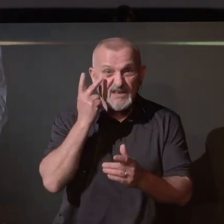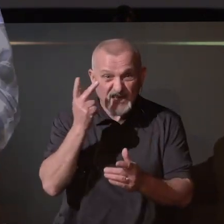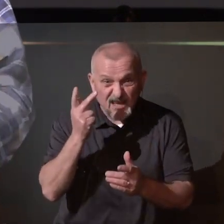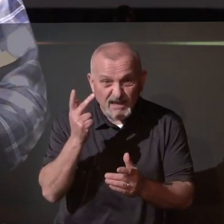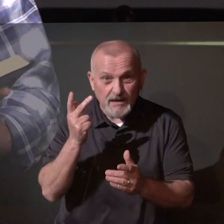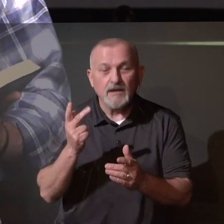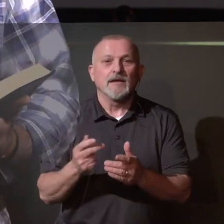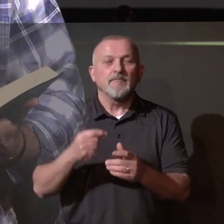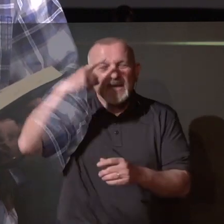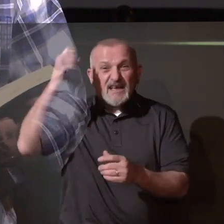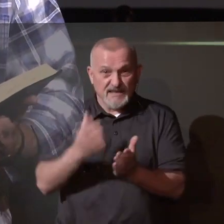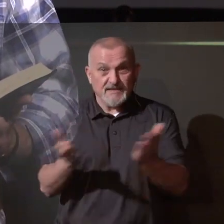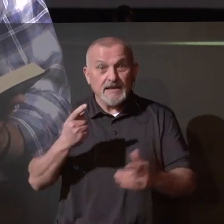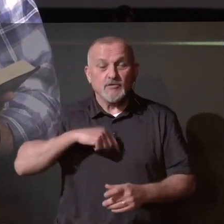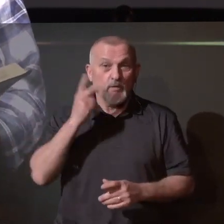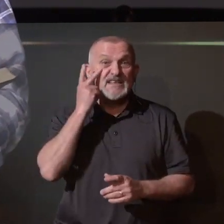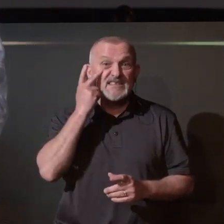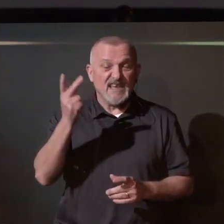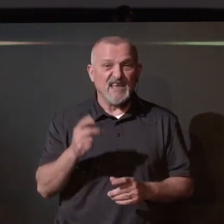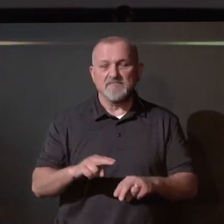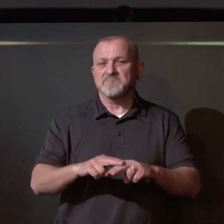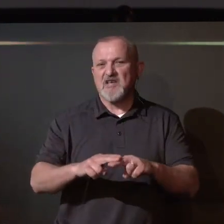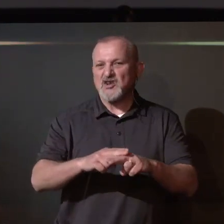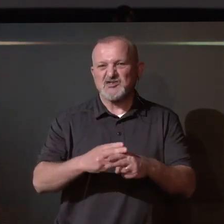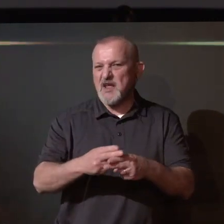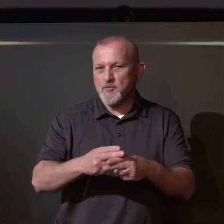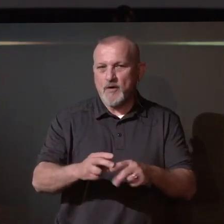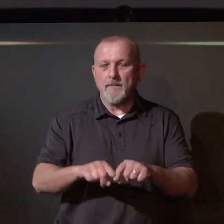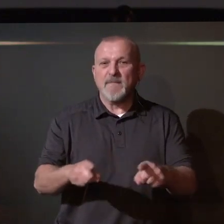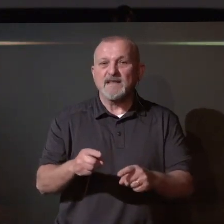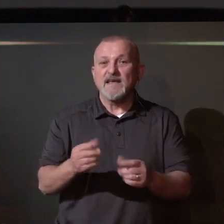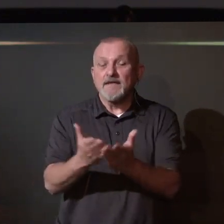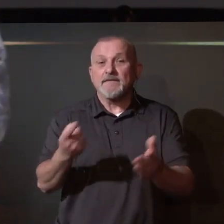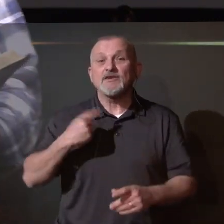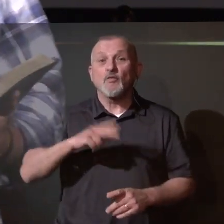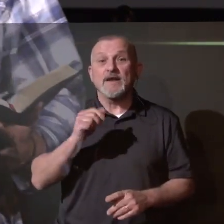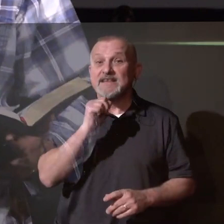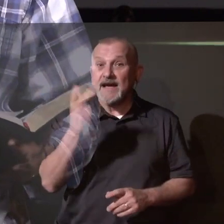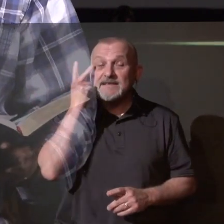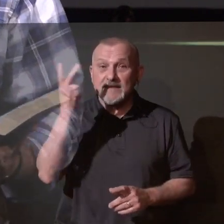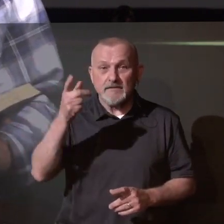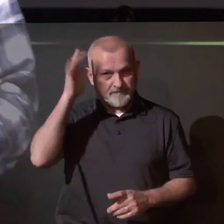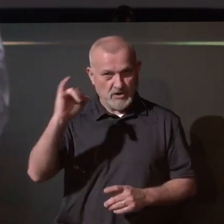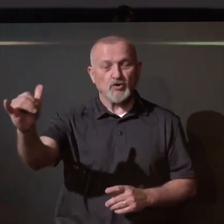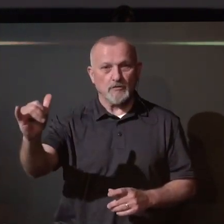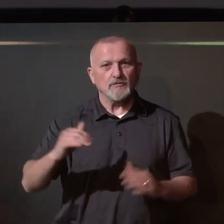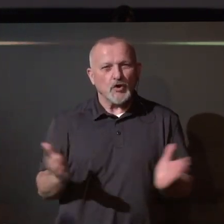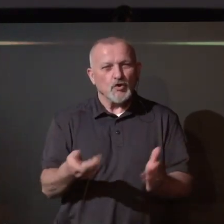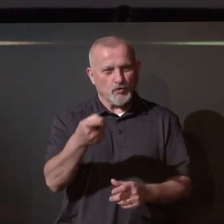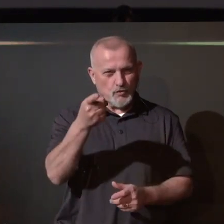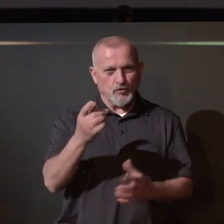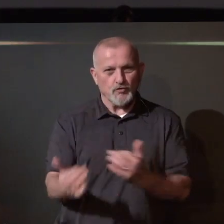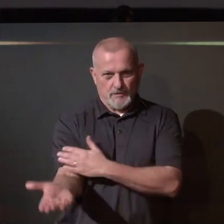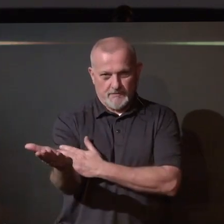like coronavirus, are temporal, but the things which are not seen are eternal. So I just want to encourage you this morning, church,